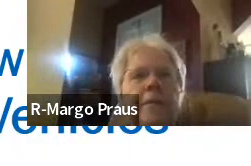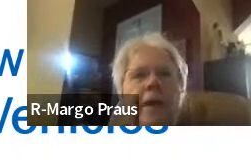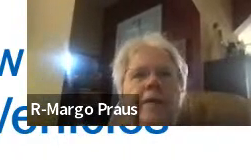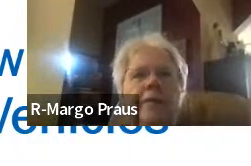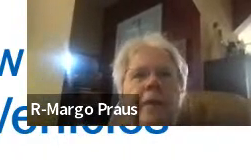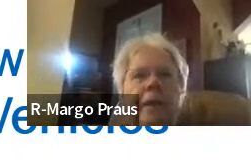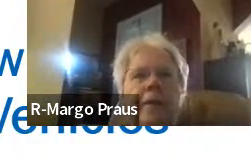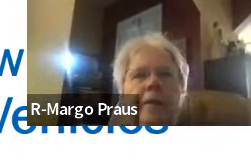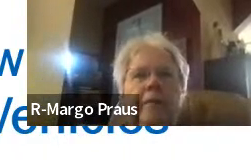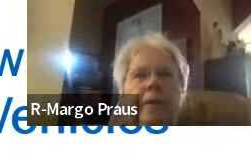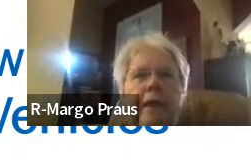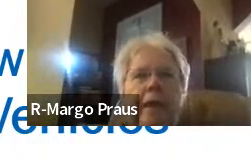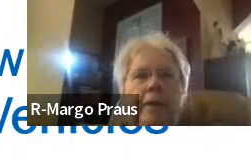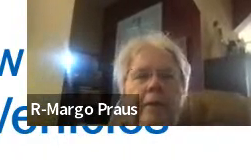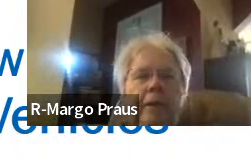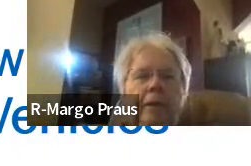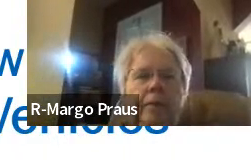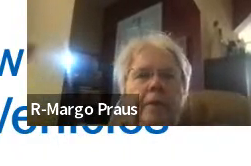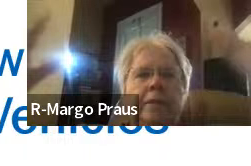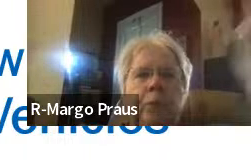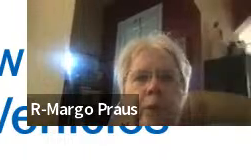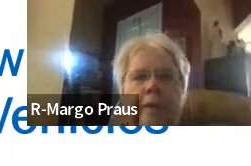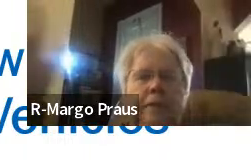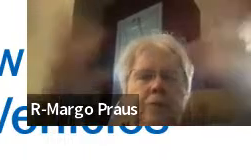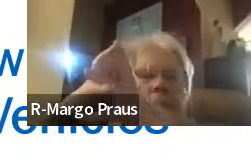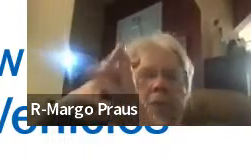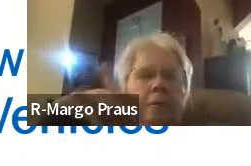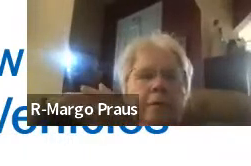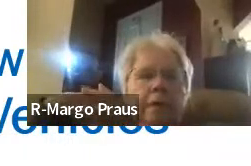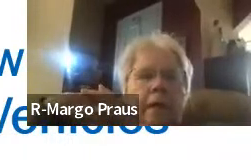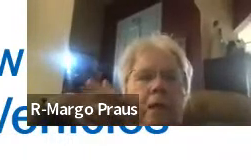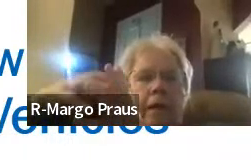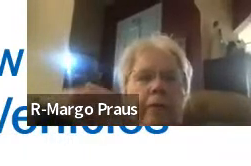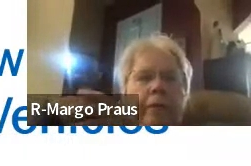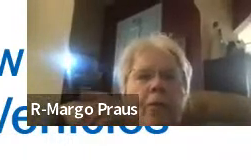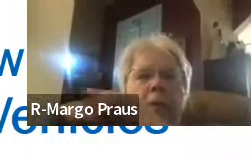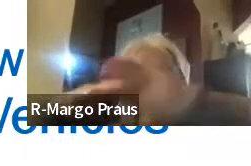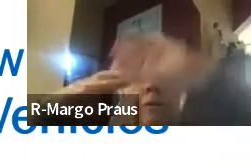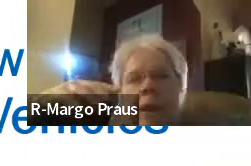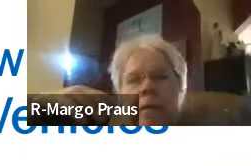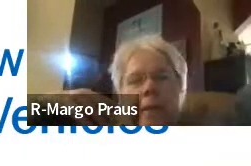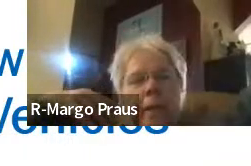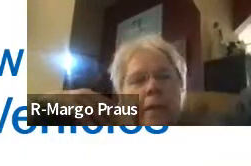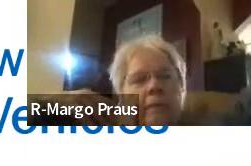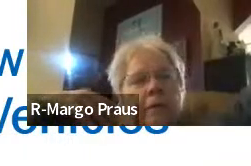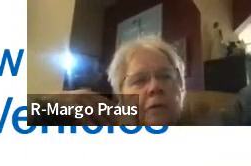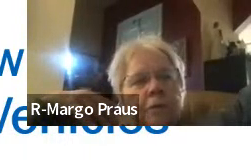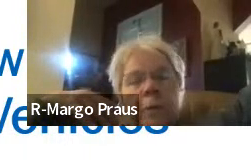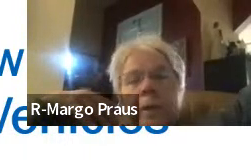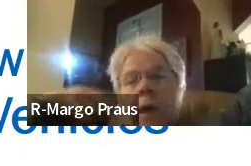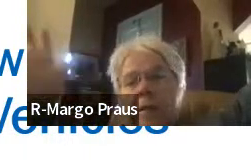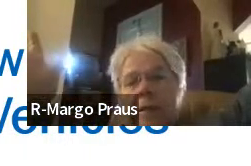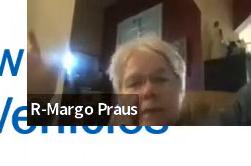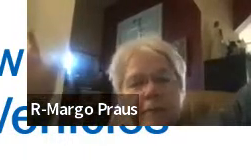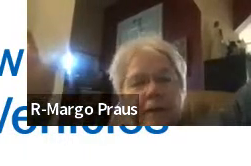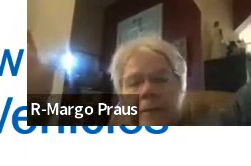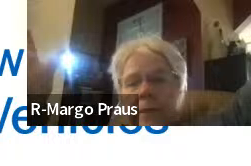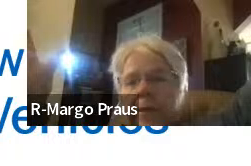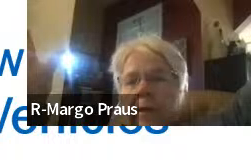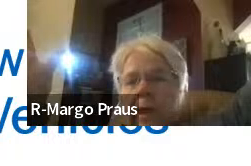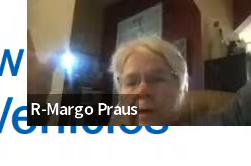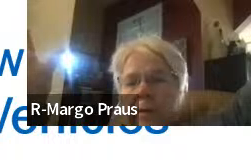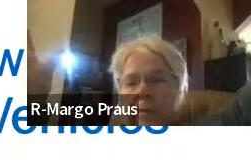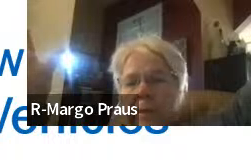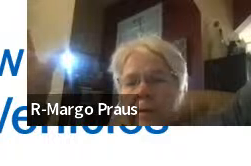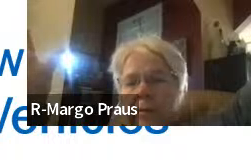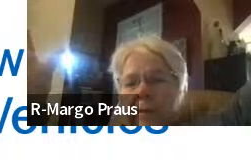this is a pot of money that we had that we could redistribute. At the beginning of our SERPs, we lost like $5